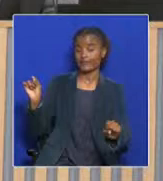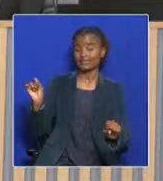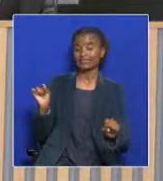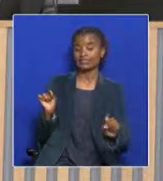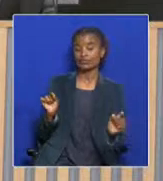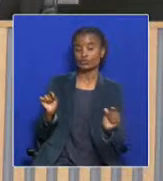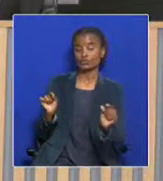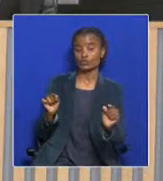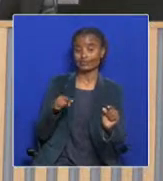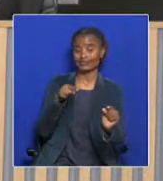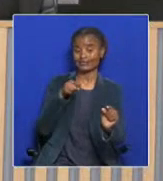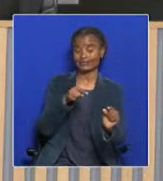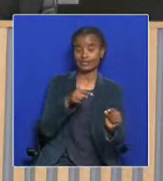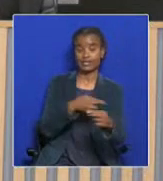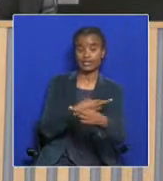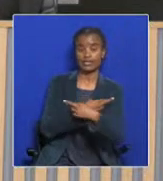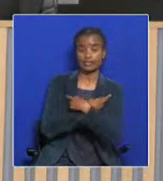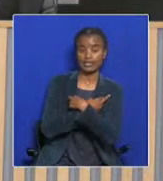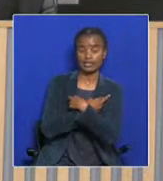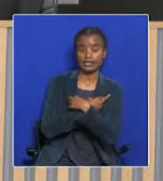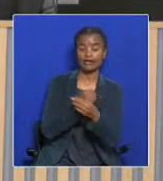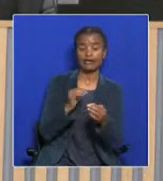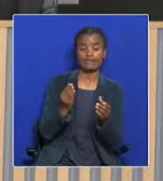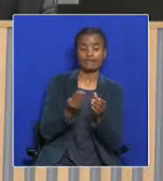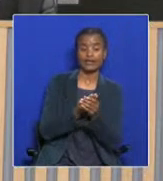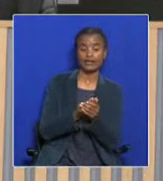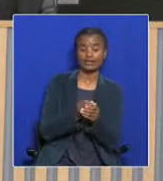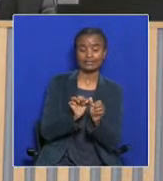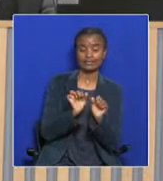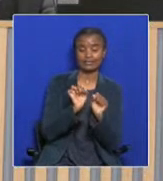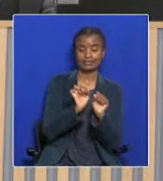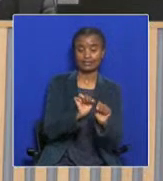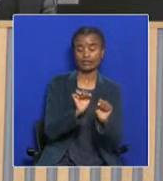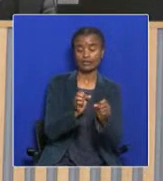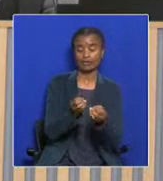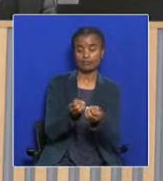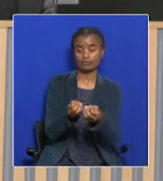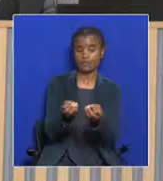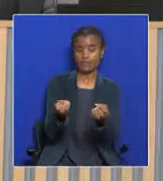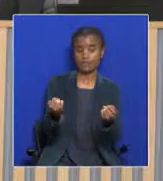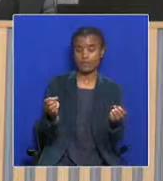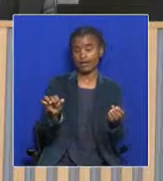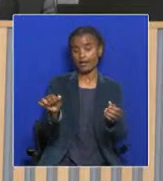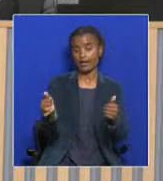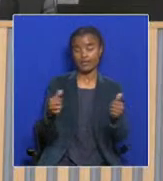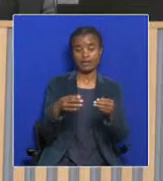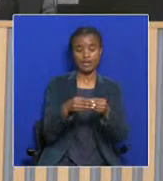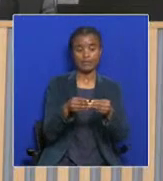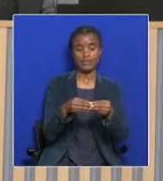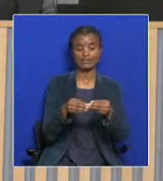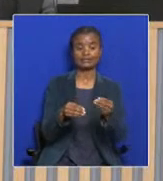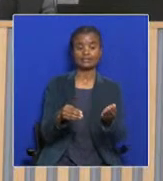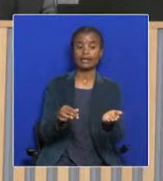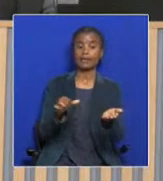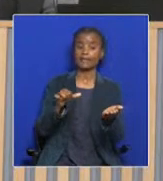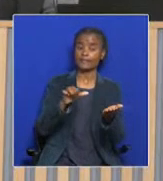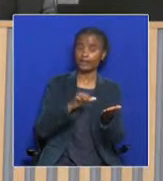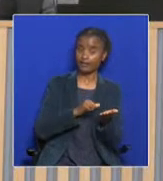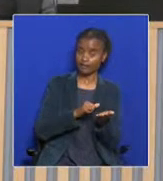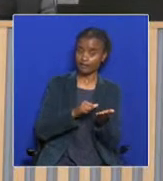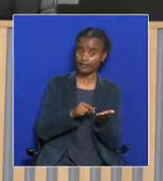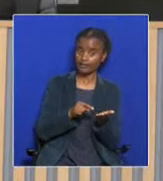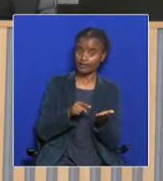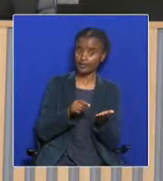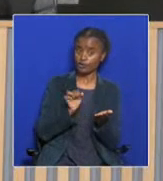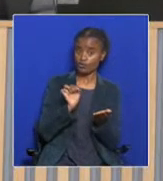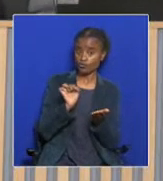being distributed and this one landed on your desk. It doesn't look like it was all fortuitous because you continued